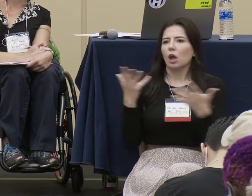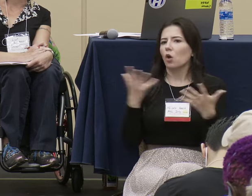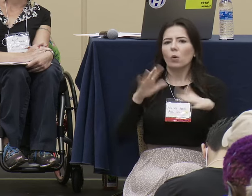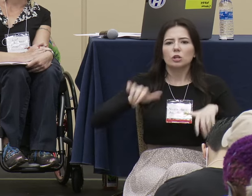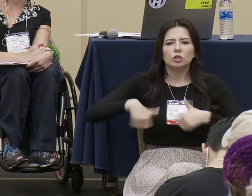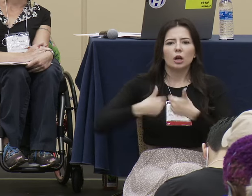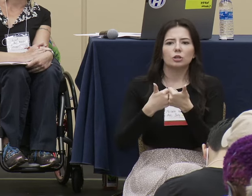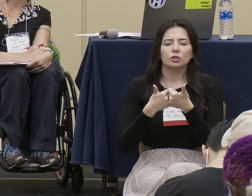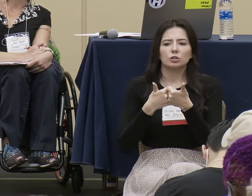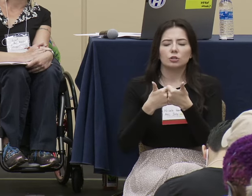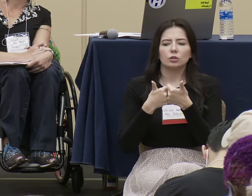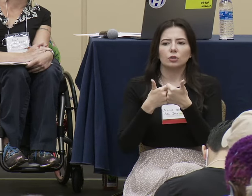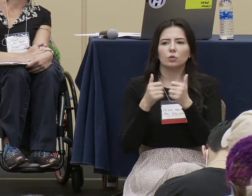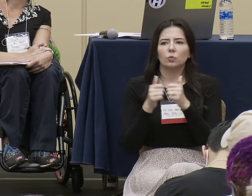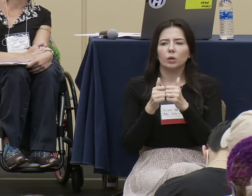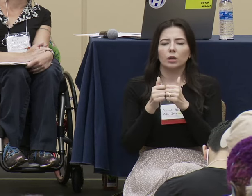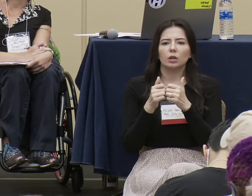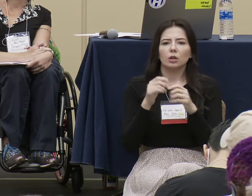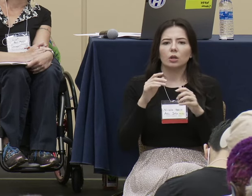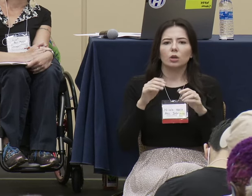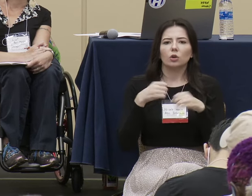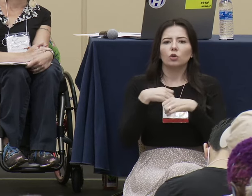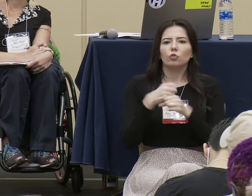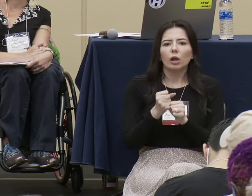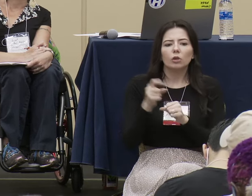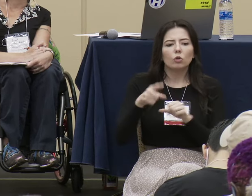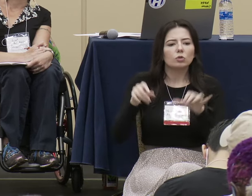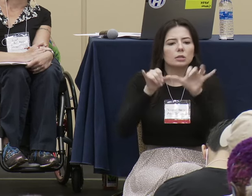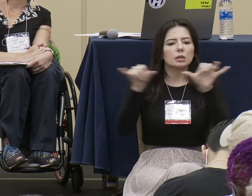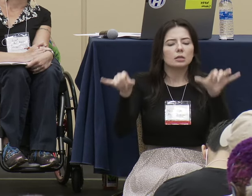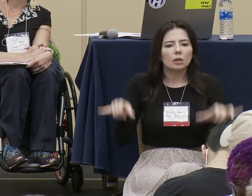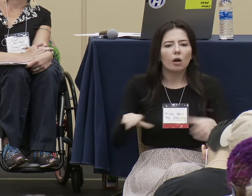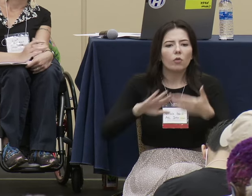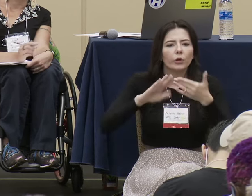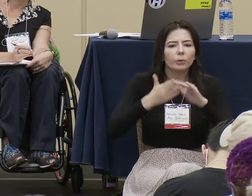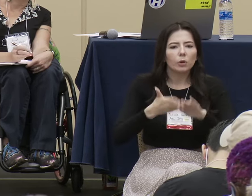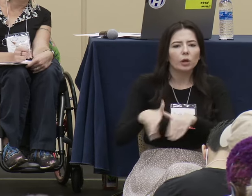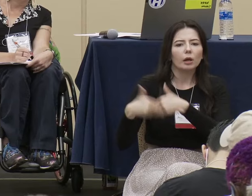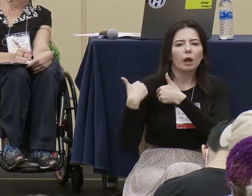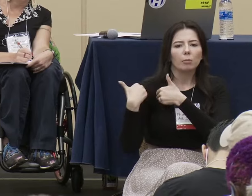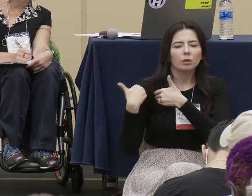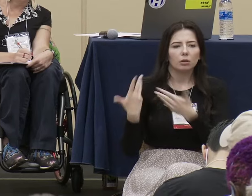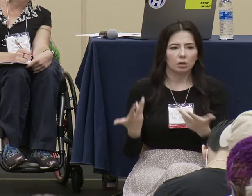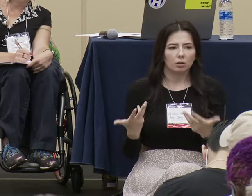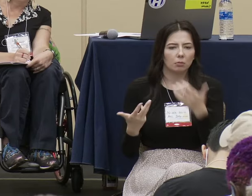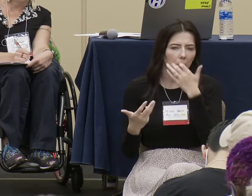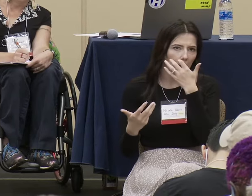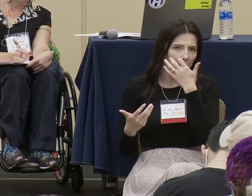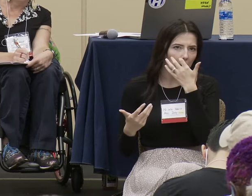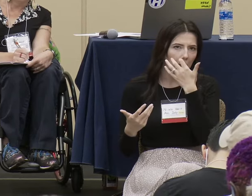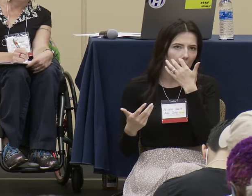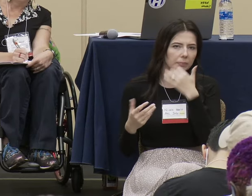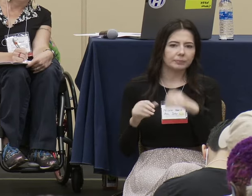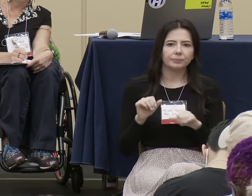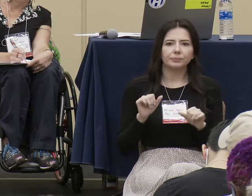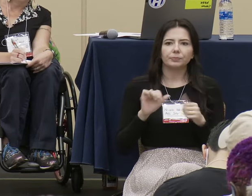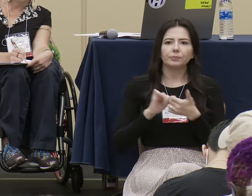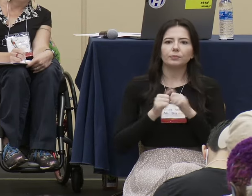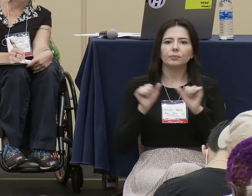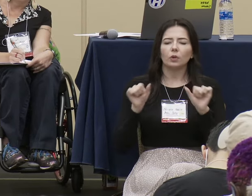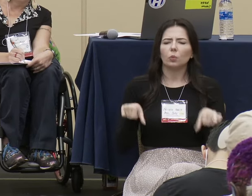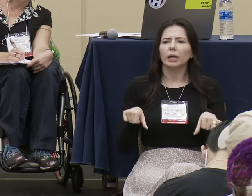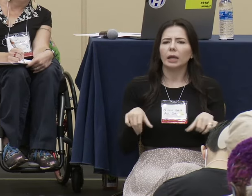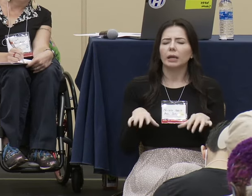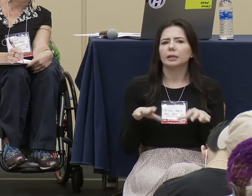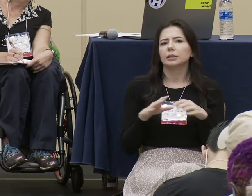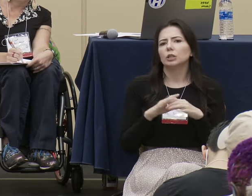creating those systems of community accountability, how we can do